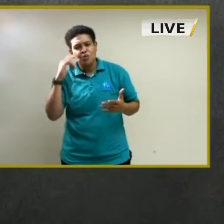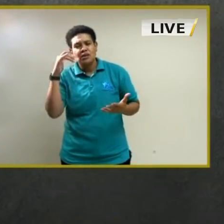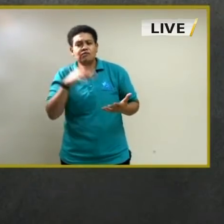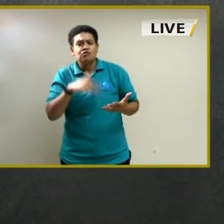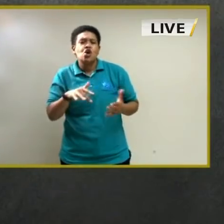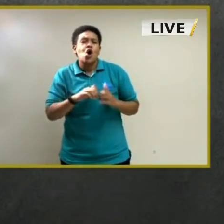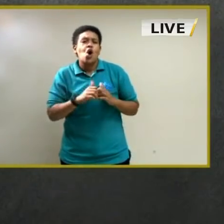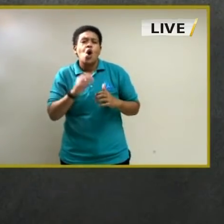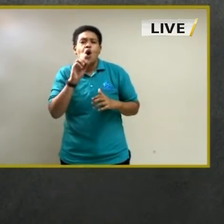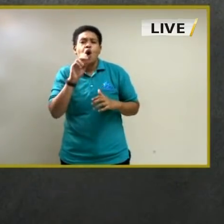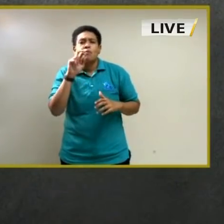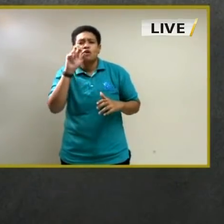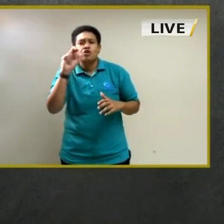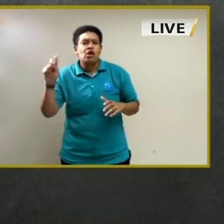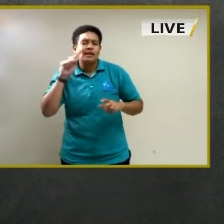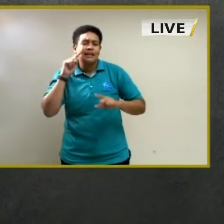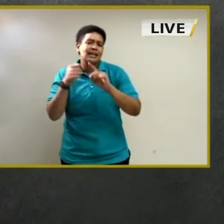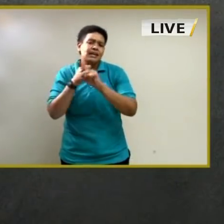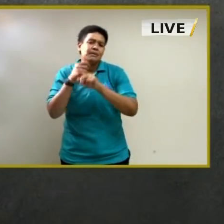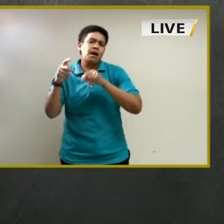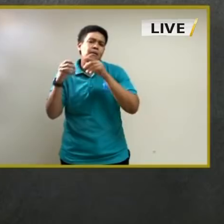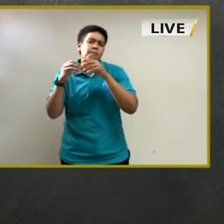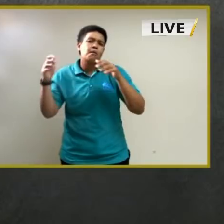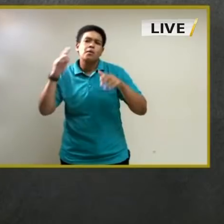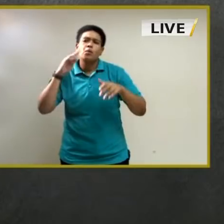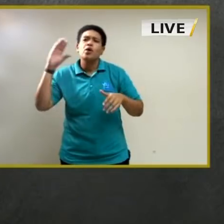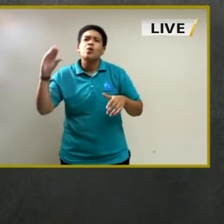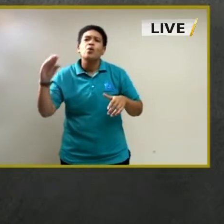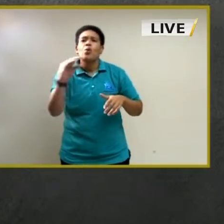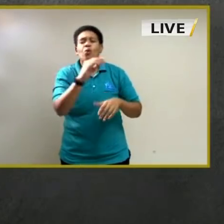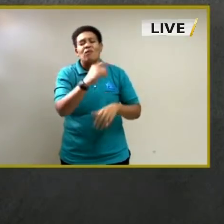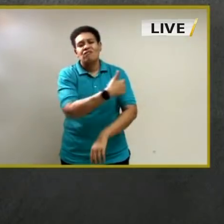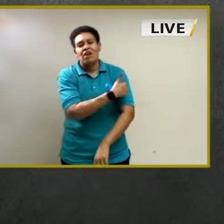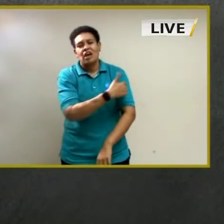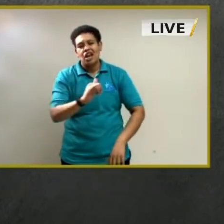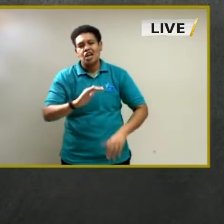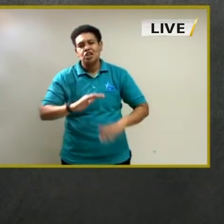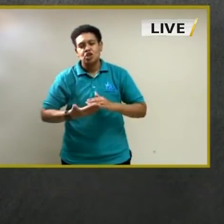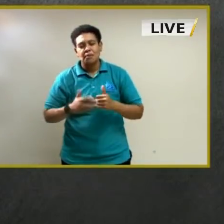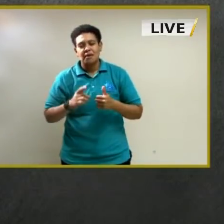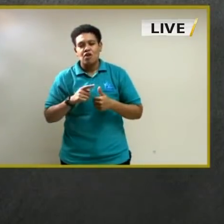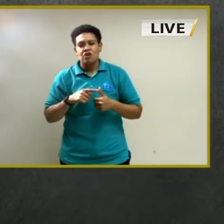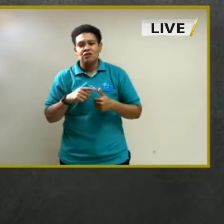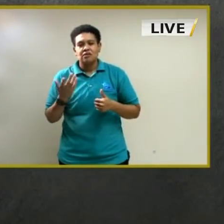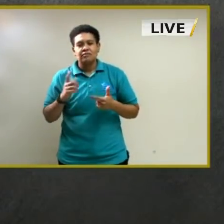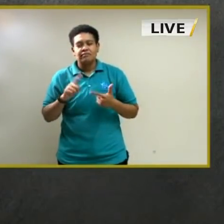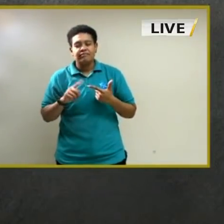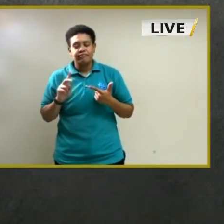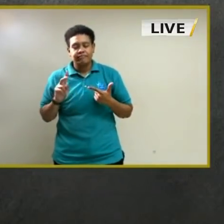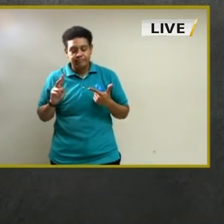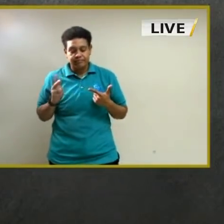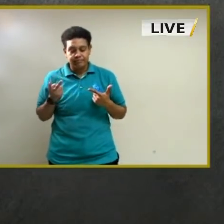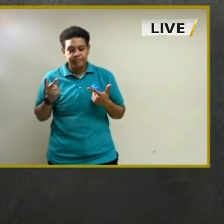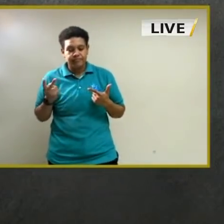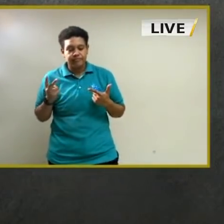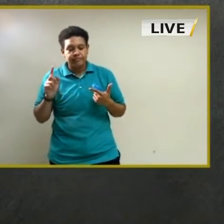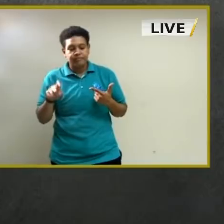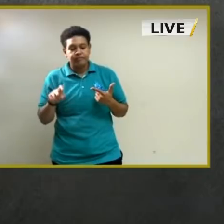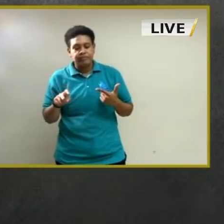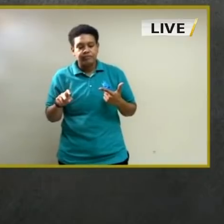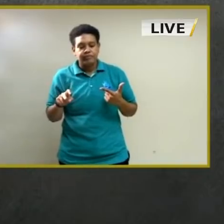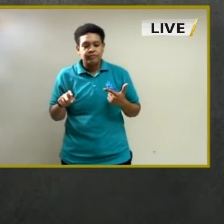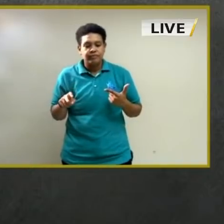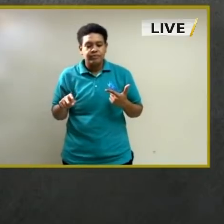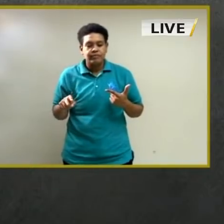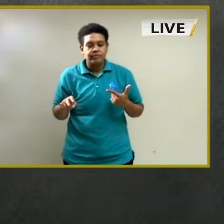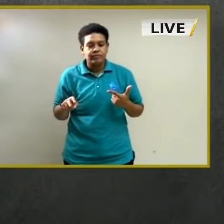how Omicron has affected populations with low vaccination rates like ours. So that's one. And then the second question I have is for